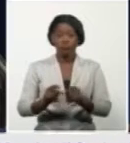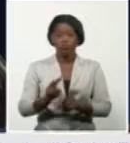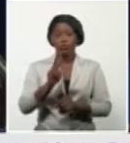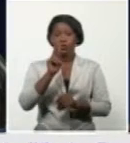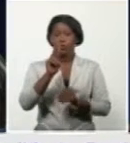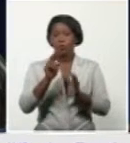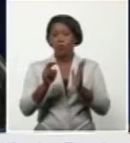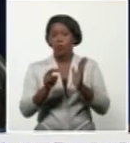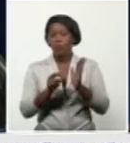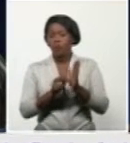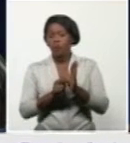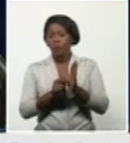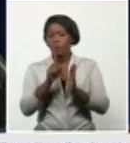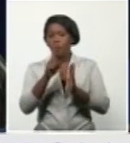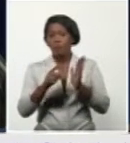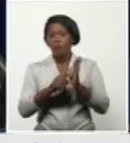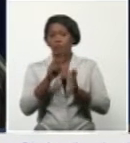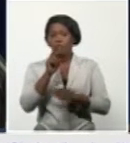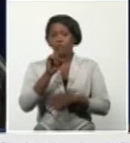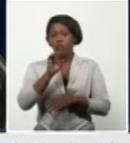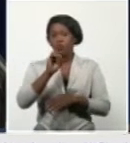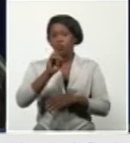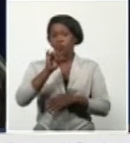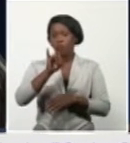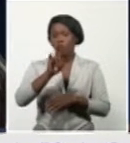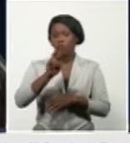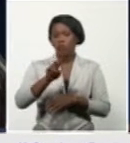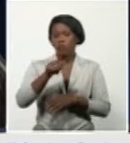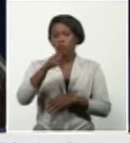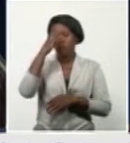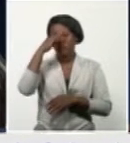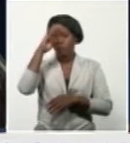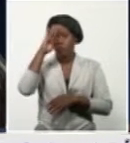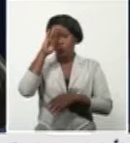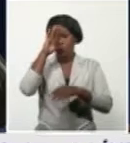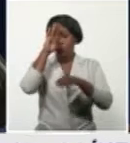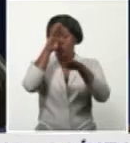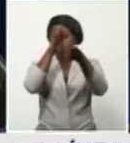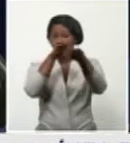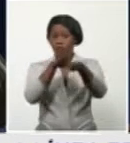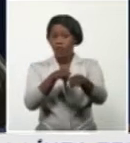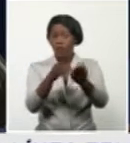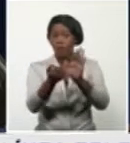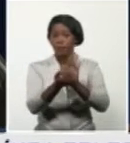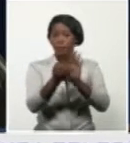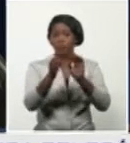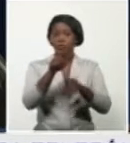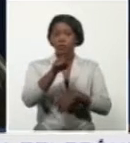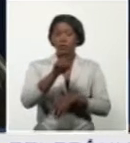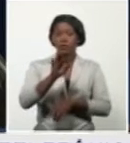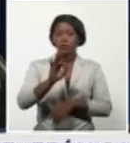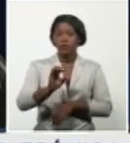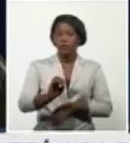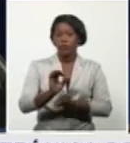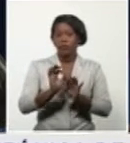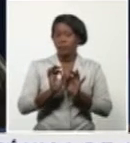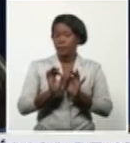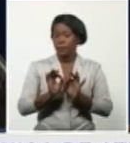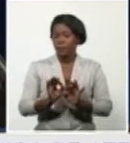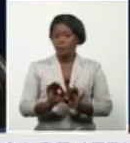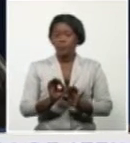Of the 2,092 people diagnosed with the disease in our country, 180 remain in